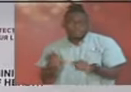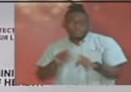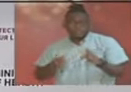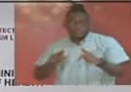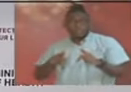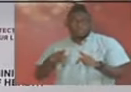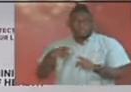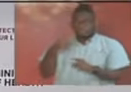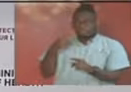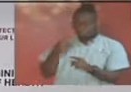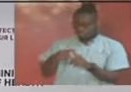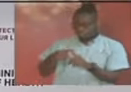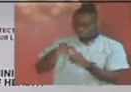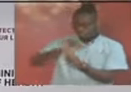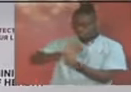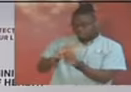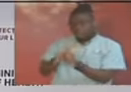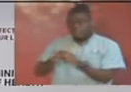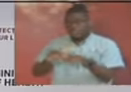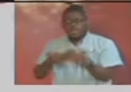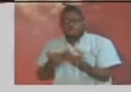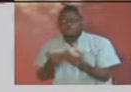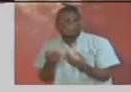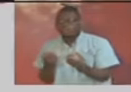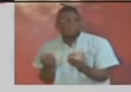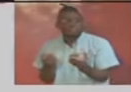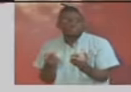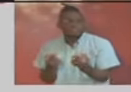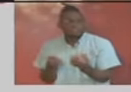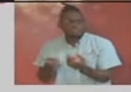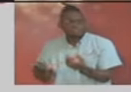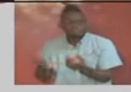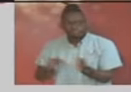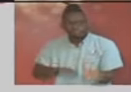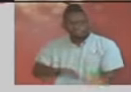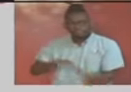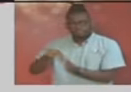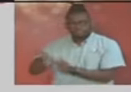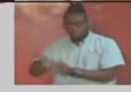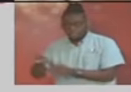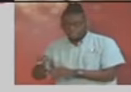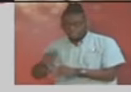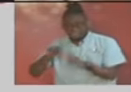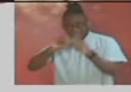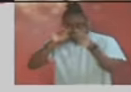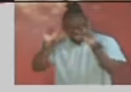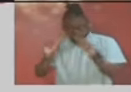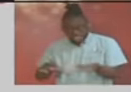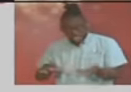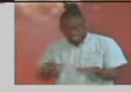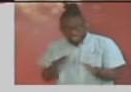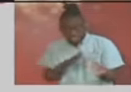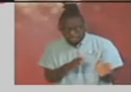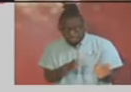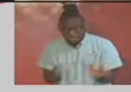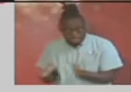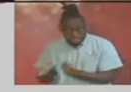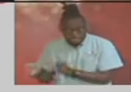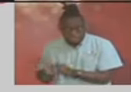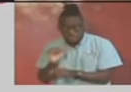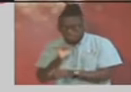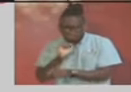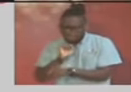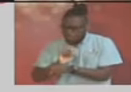So yeah, I think the testing strategy that we have has been working successfully throughout the epidemic. What we had done at certain stages is